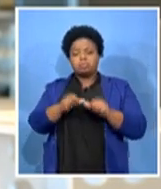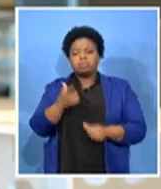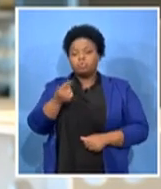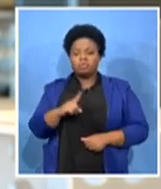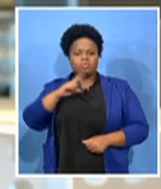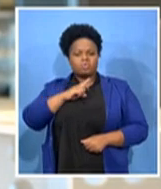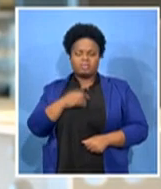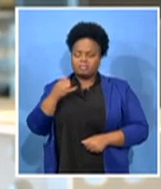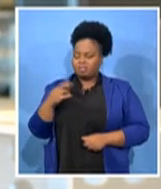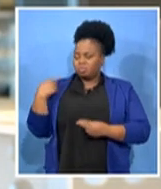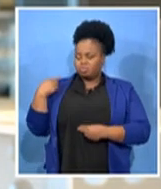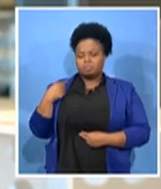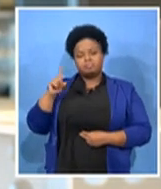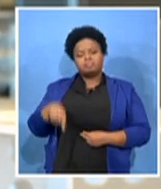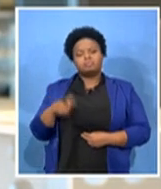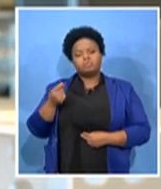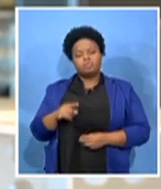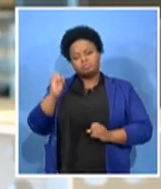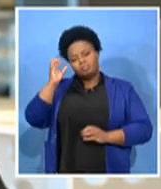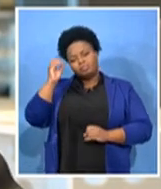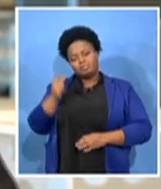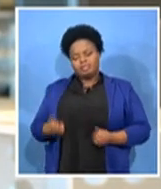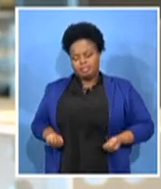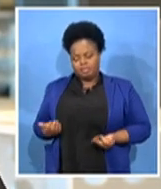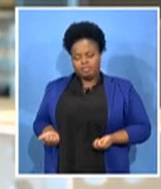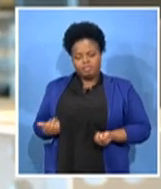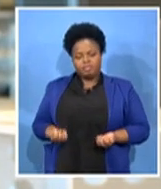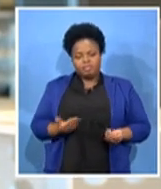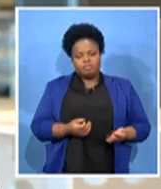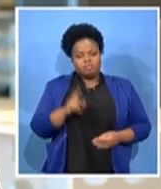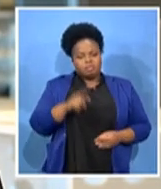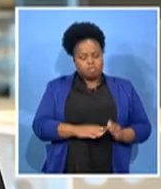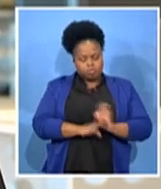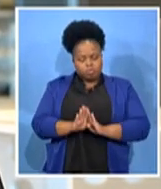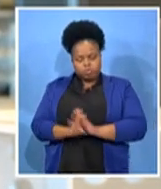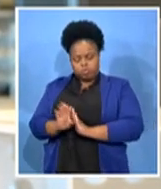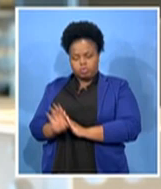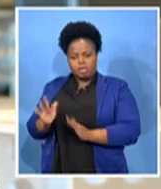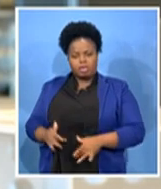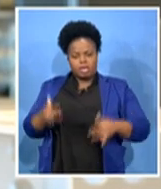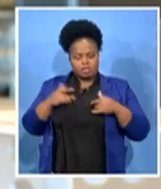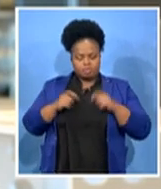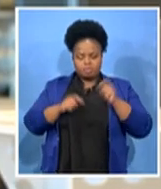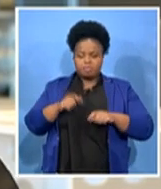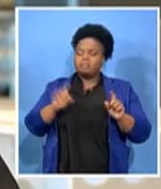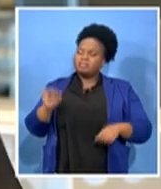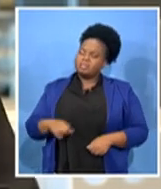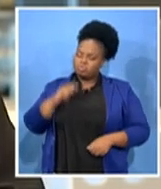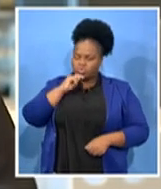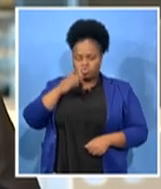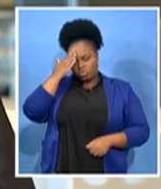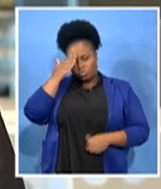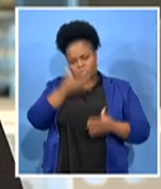delivering services and bettering the lives of the people. Yes, there are constraints because of the issues of, but what sort